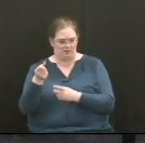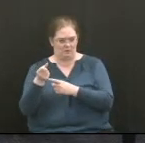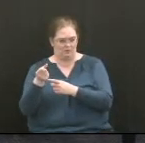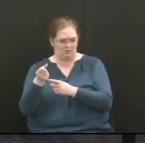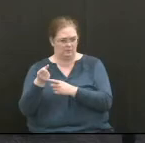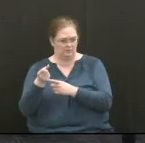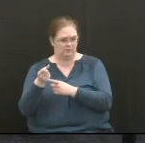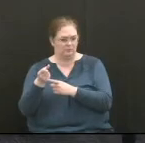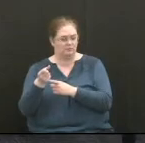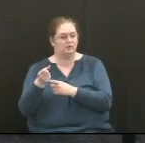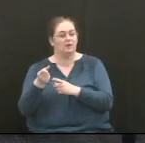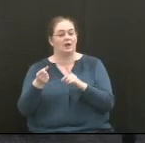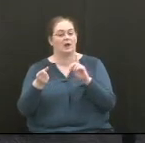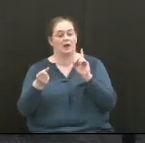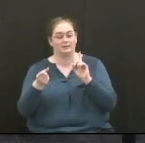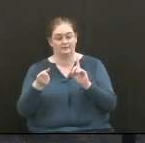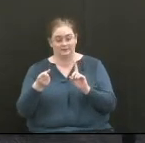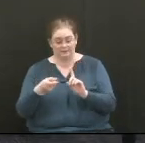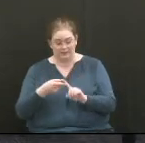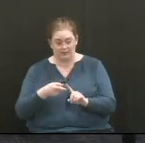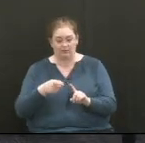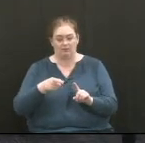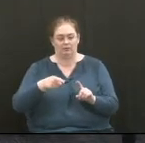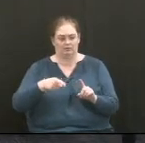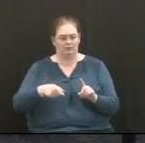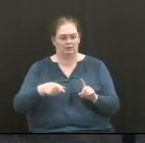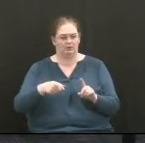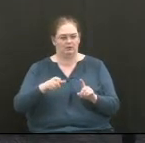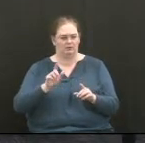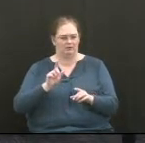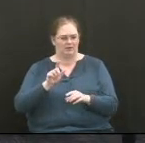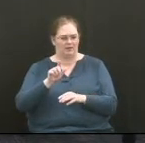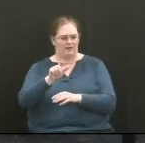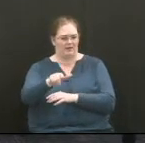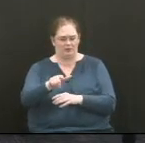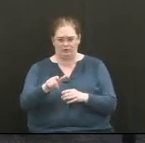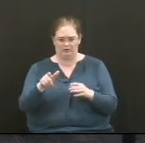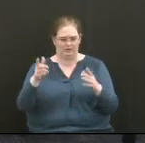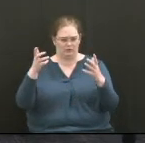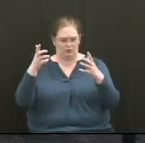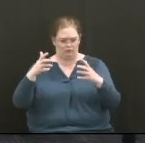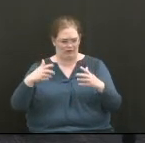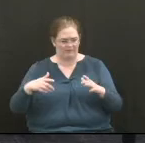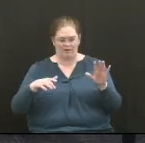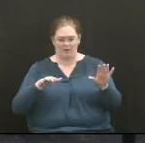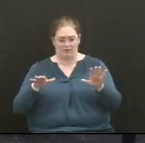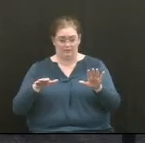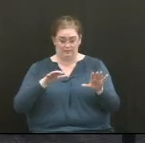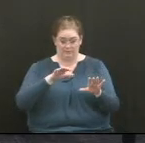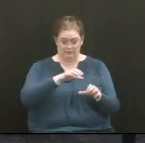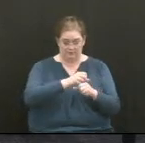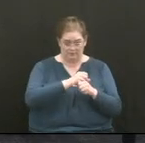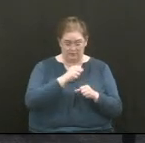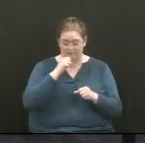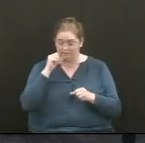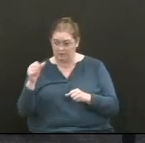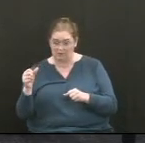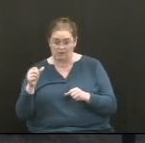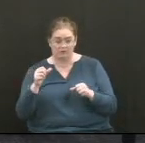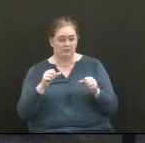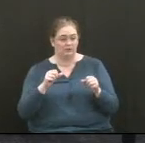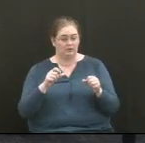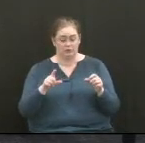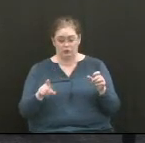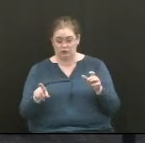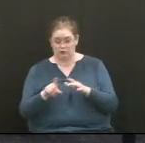poll until later. That's all rectified as to whether or not Andy Warren showed